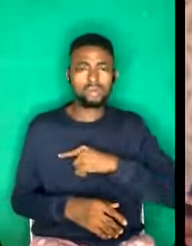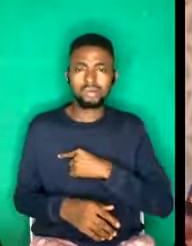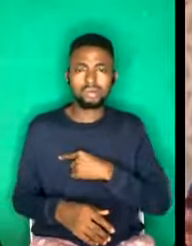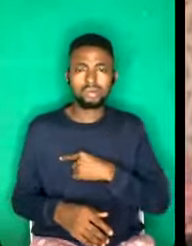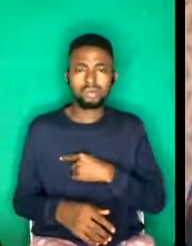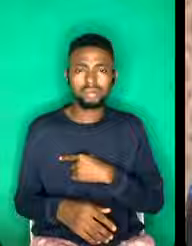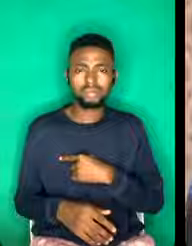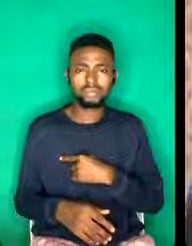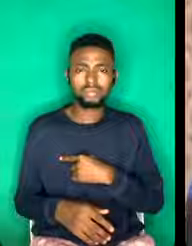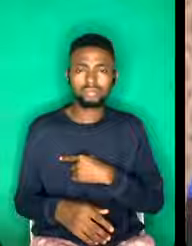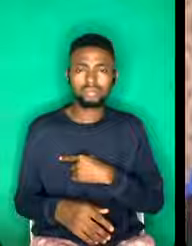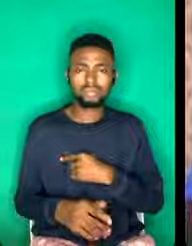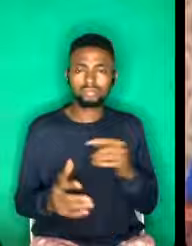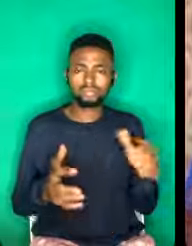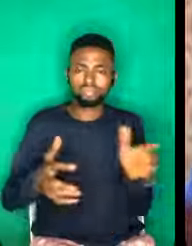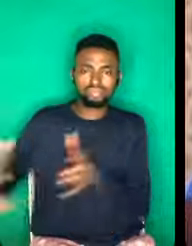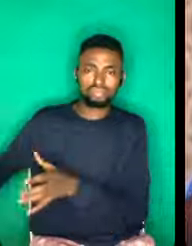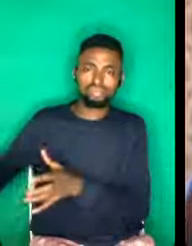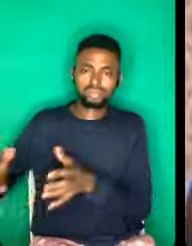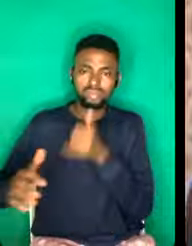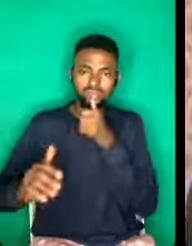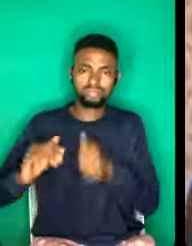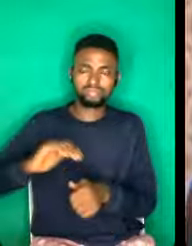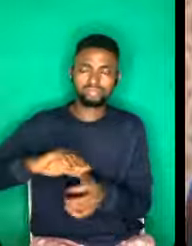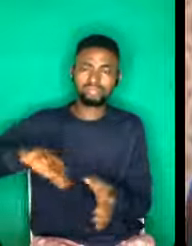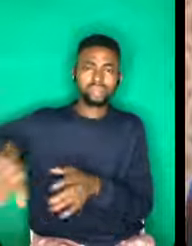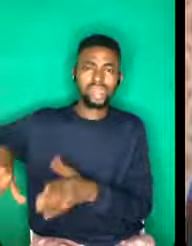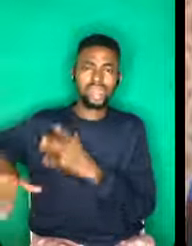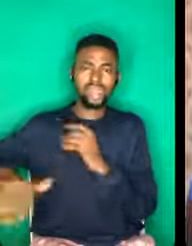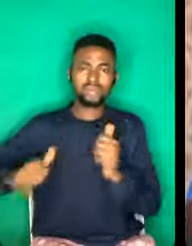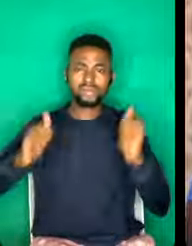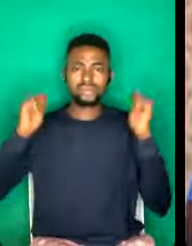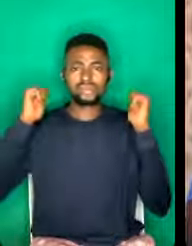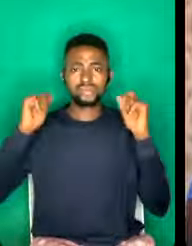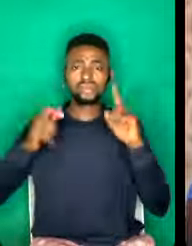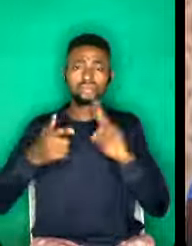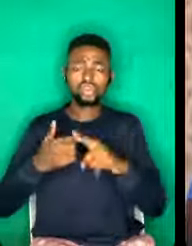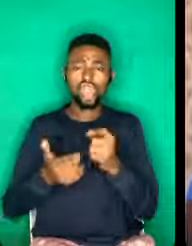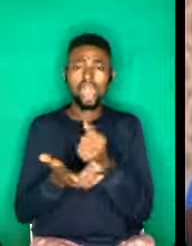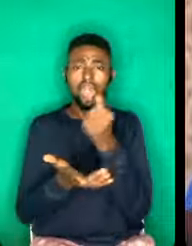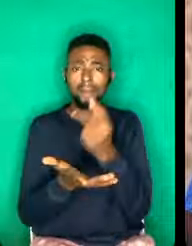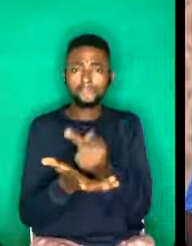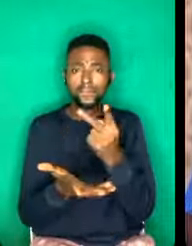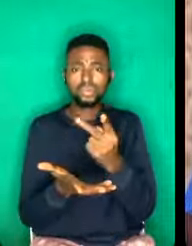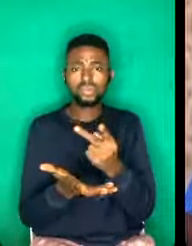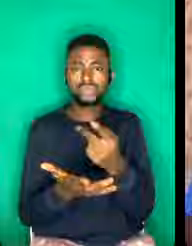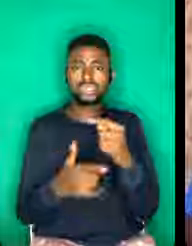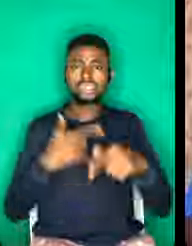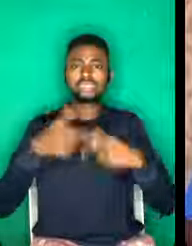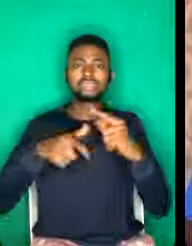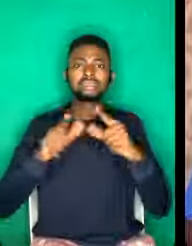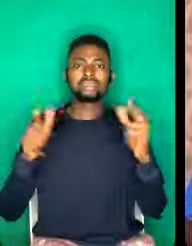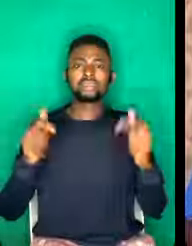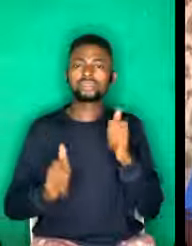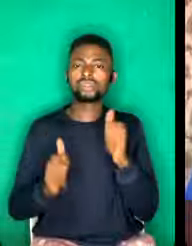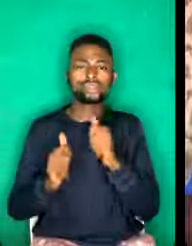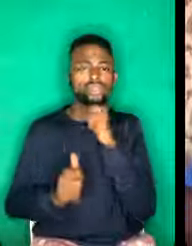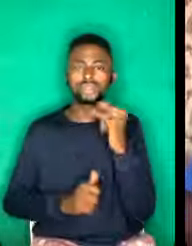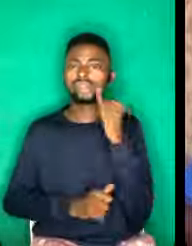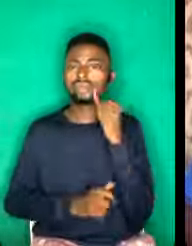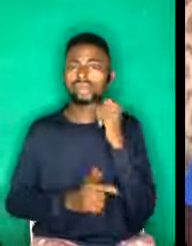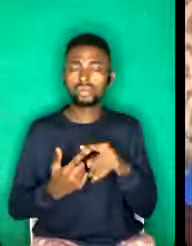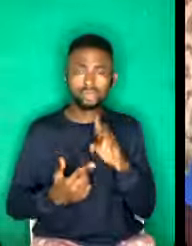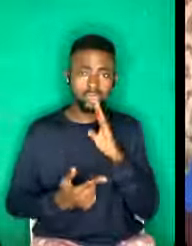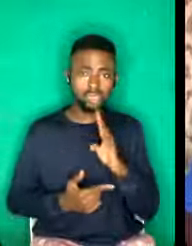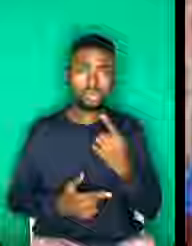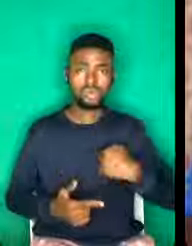people aside and you refuse to approve the sign language, which is not supposed to be? We should.